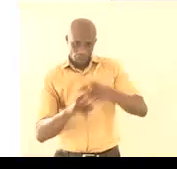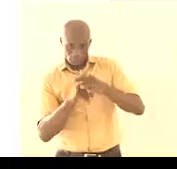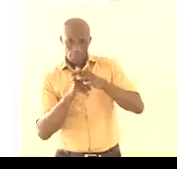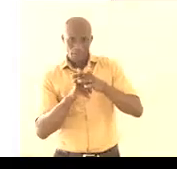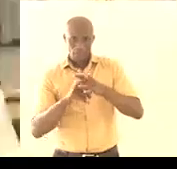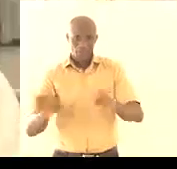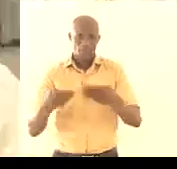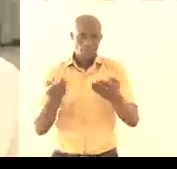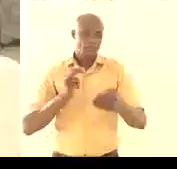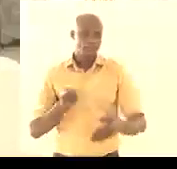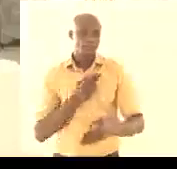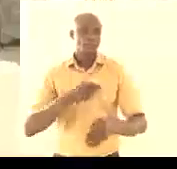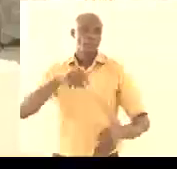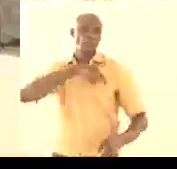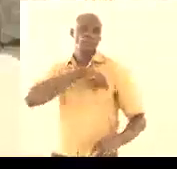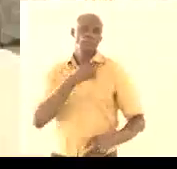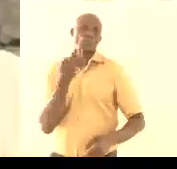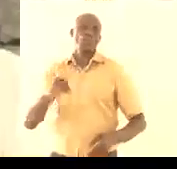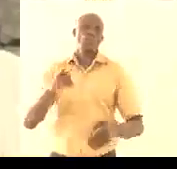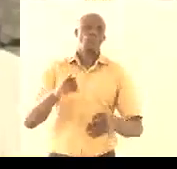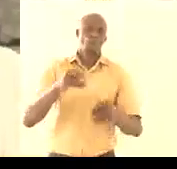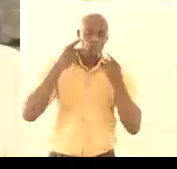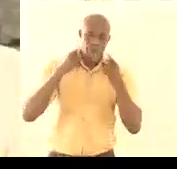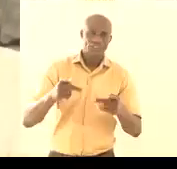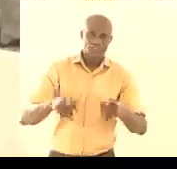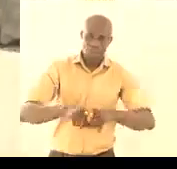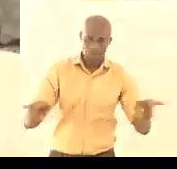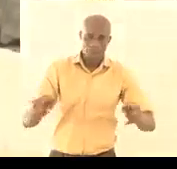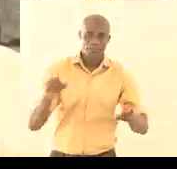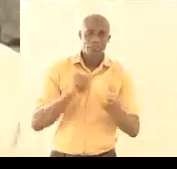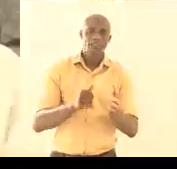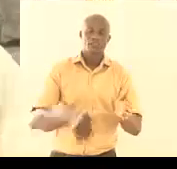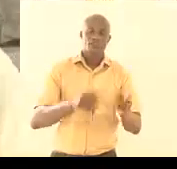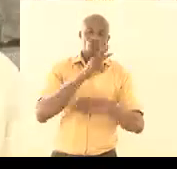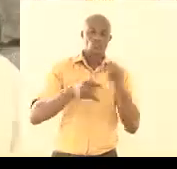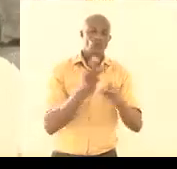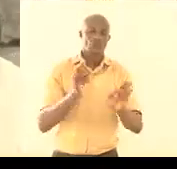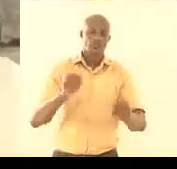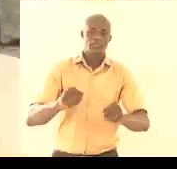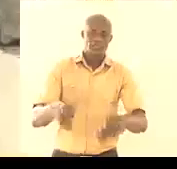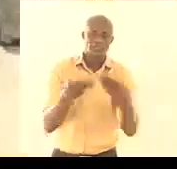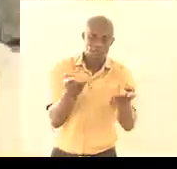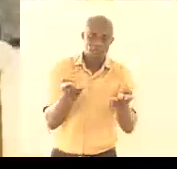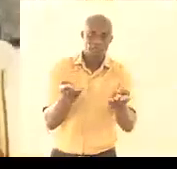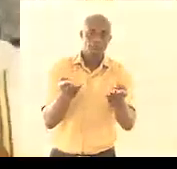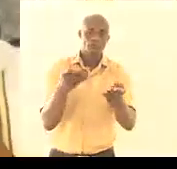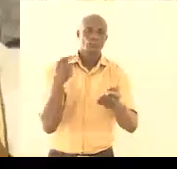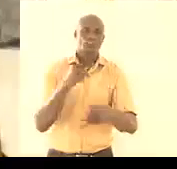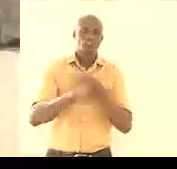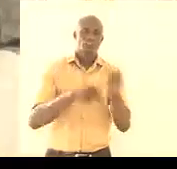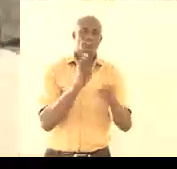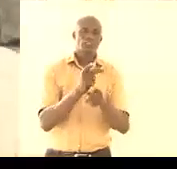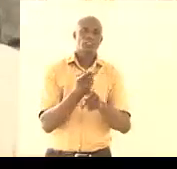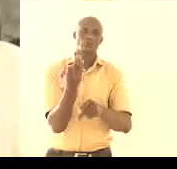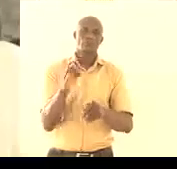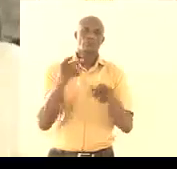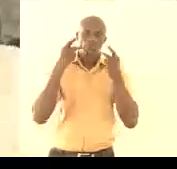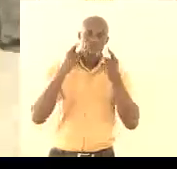appearance endows us with a quality of peace different from that which the world can give. The kind of